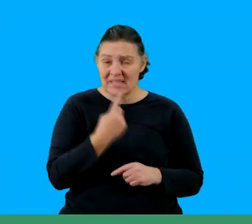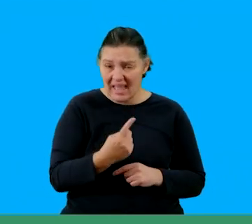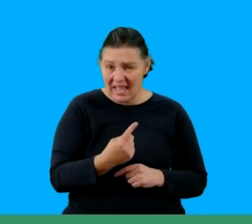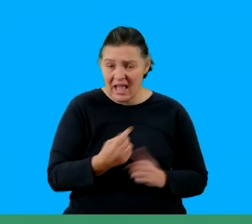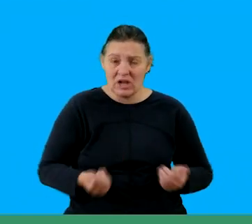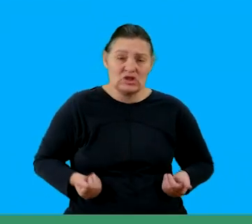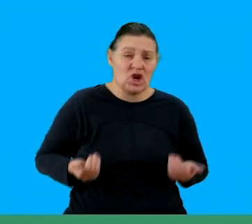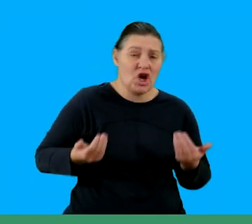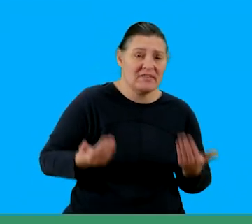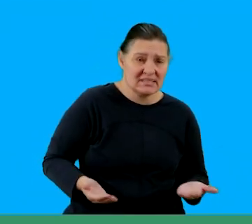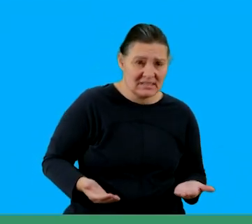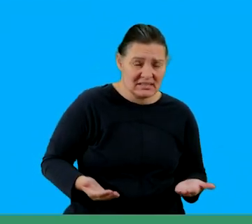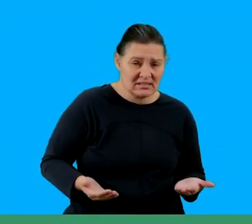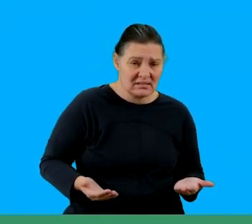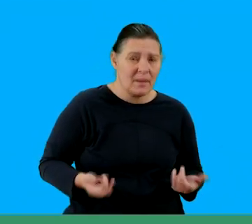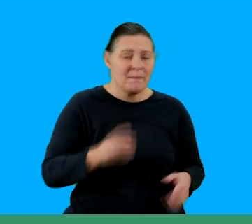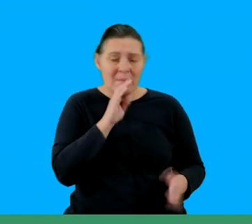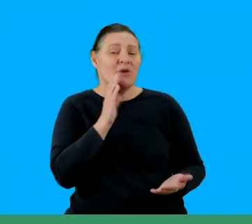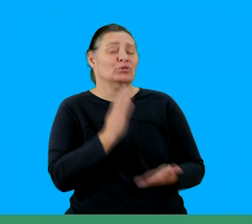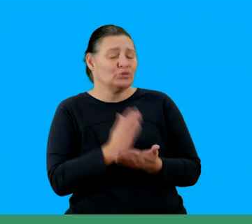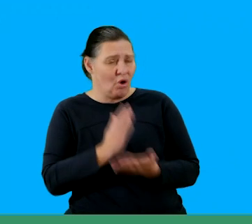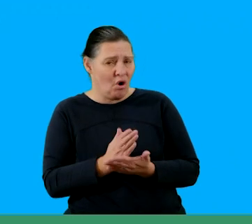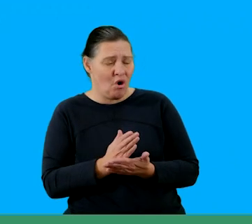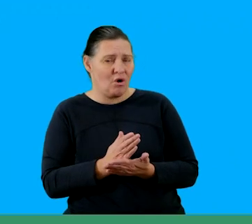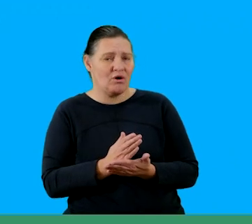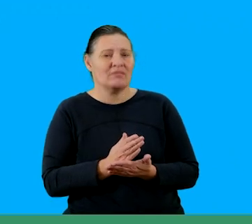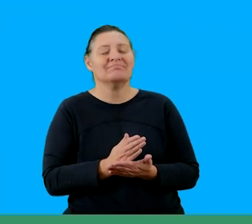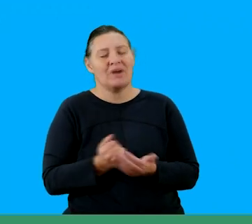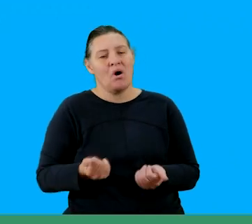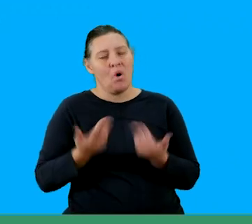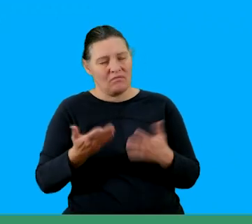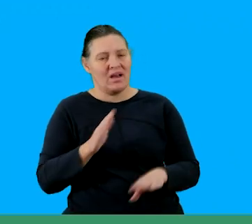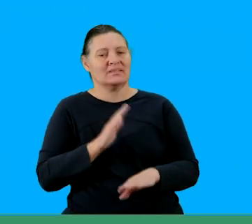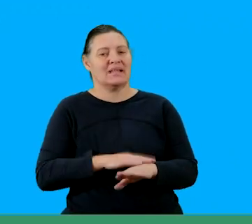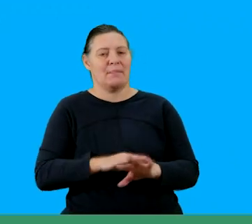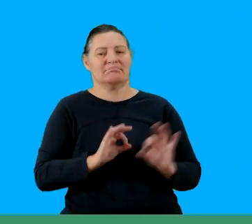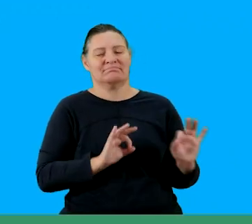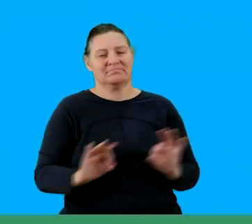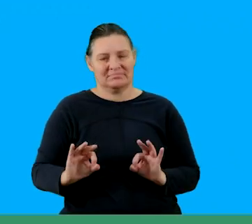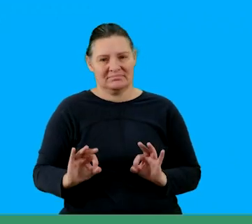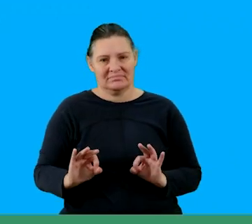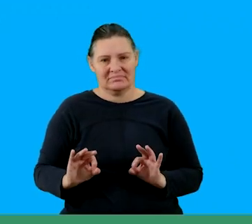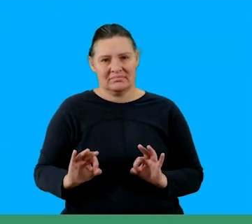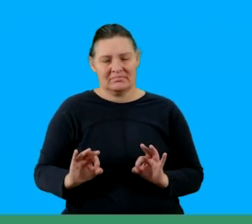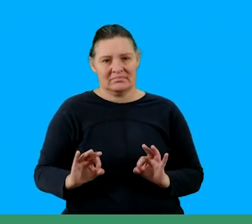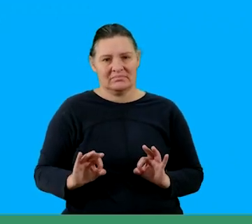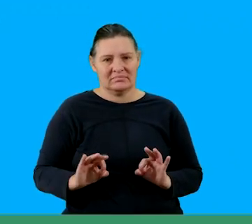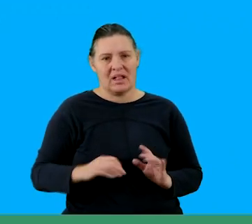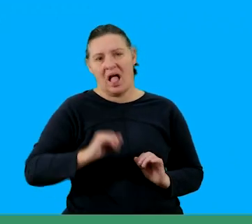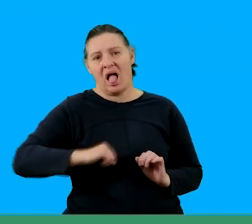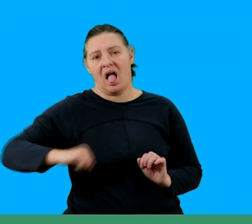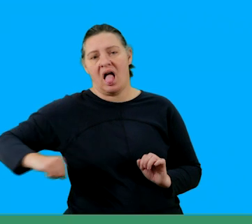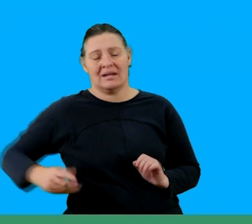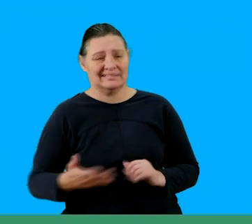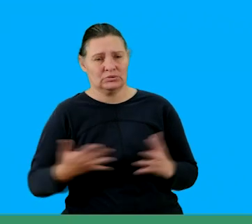about a service, then we should make sure that it is offering effective outcomes without too many